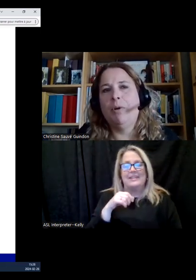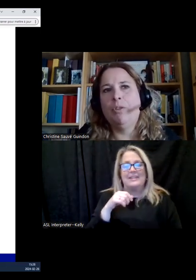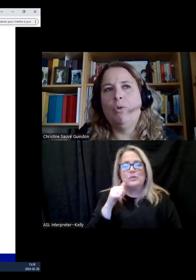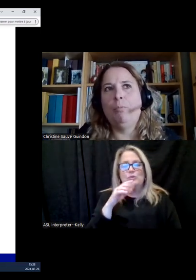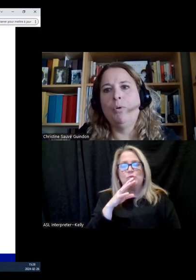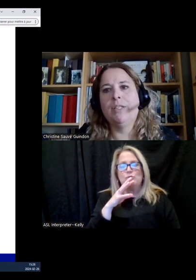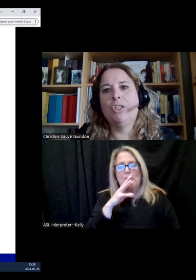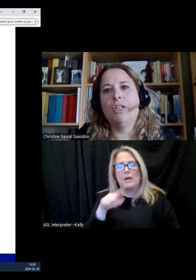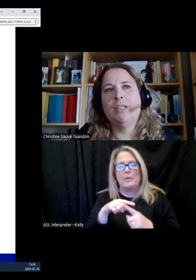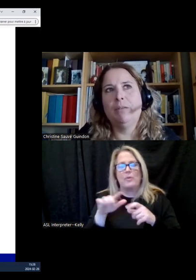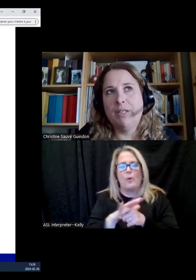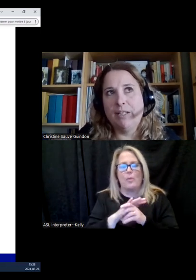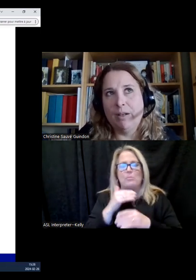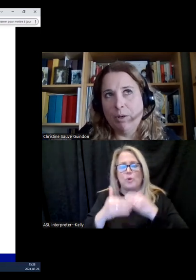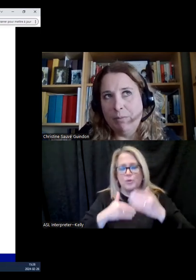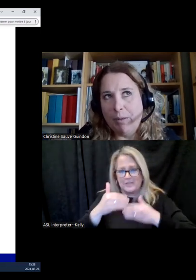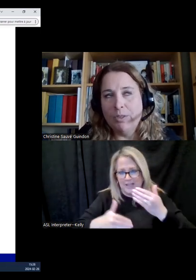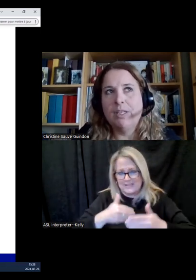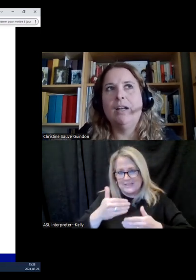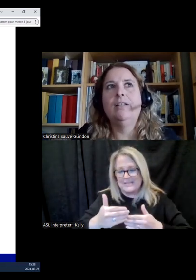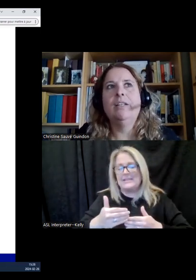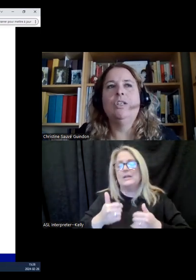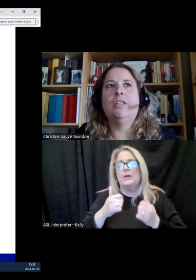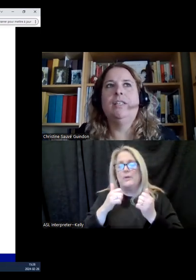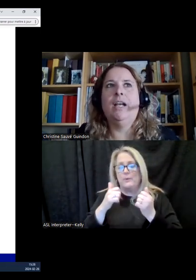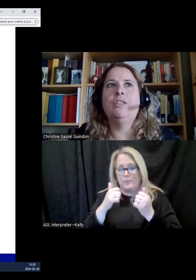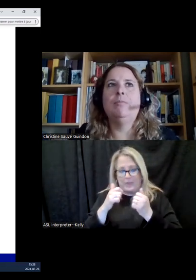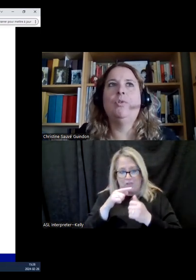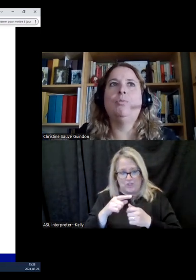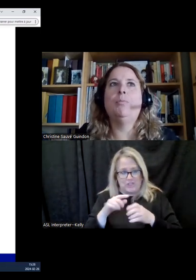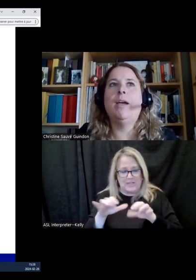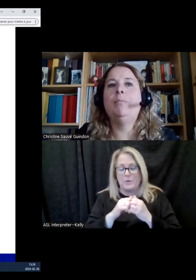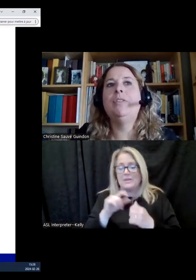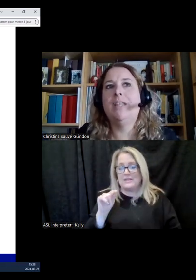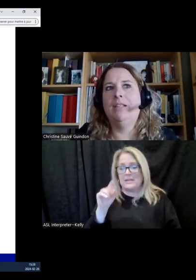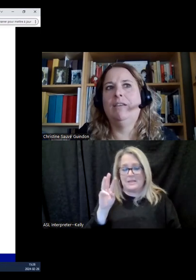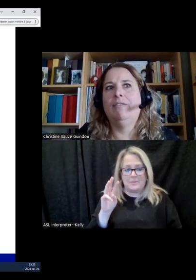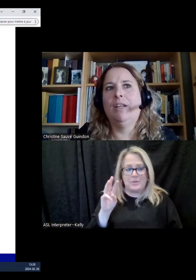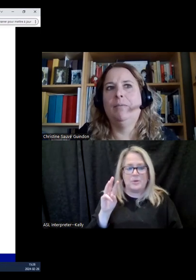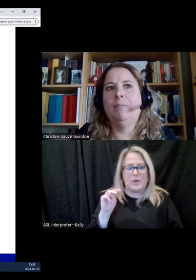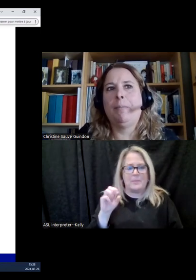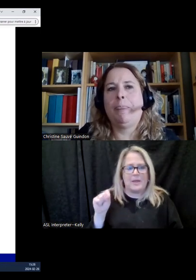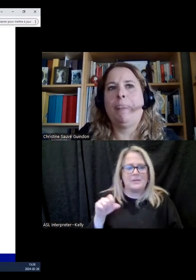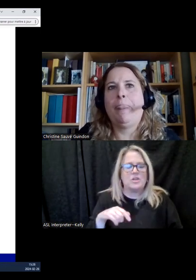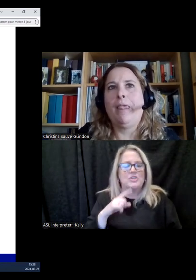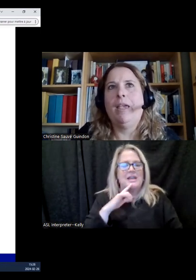to talk to me about the whole process she had done with tactile working memory scale. She said touch is the most reliable sense for